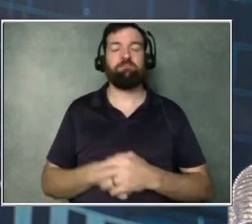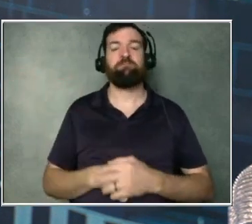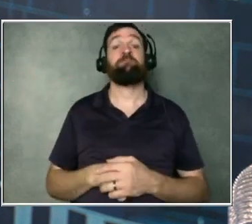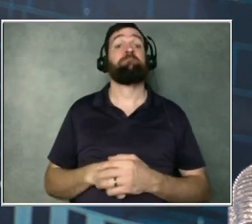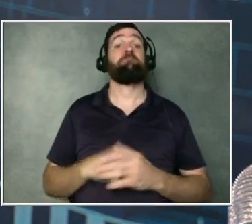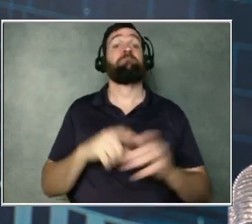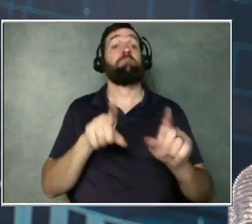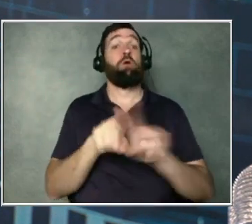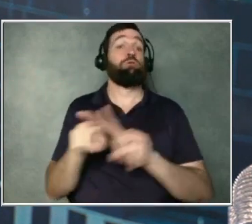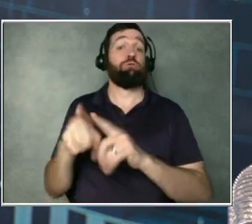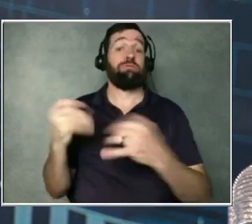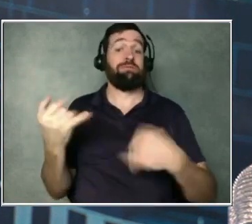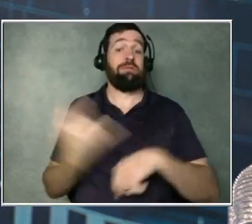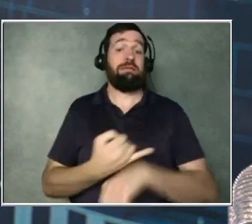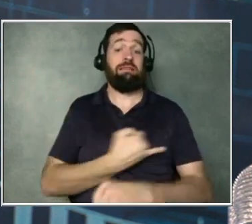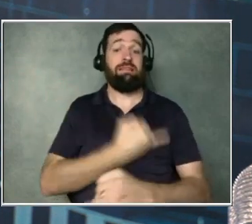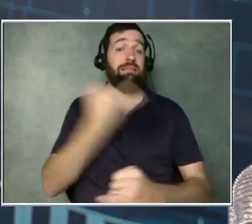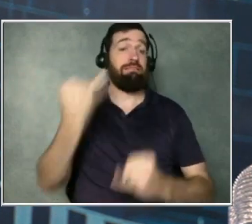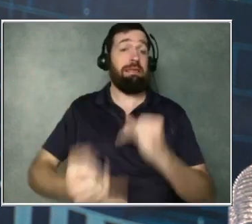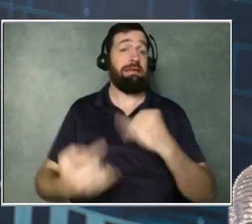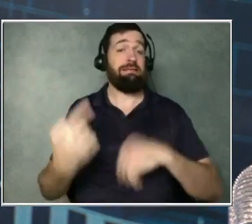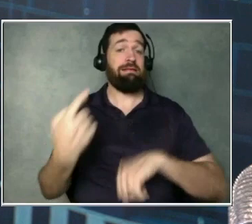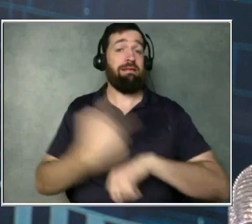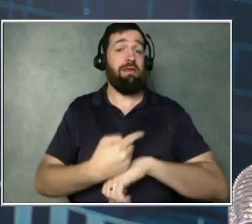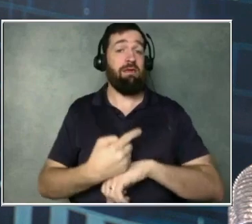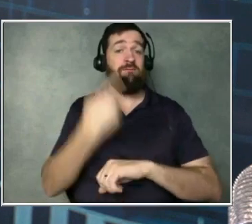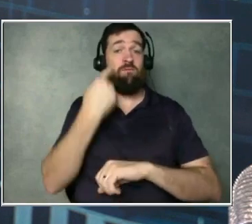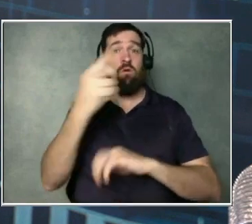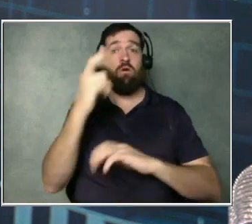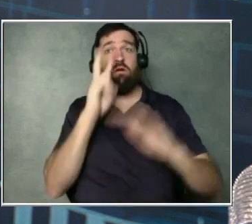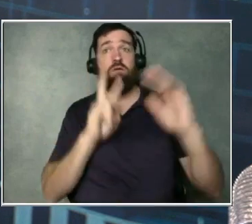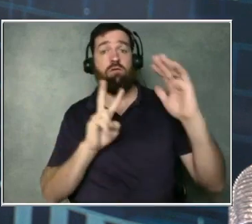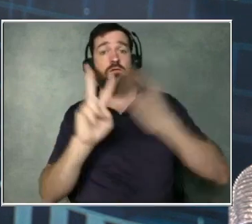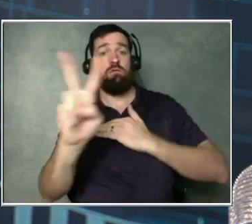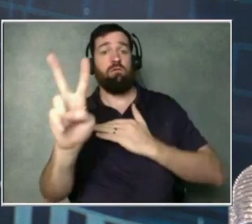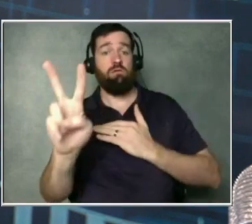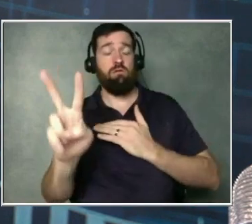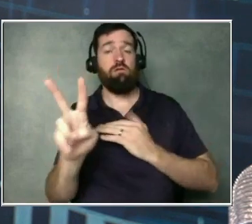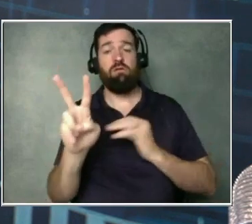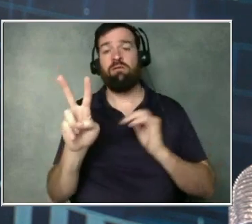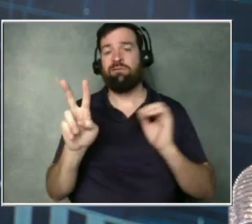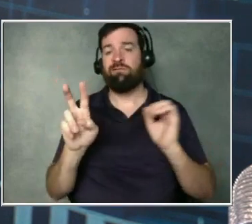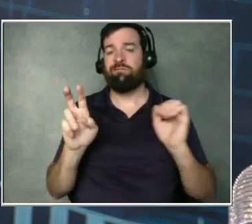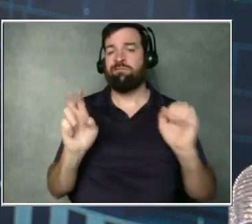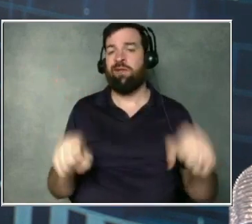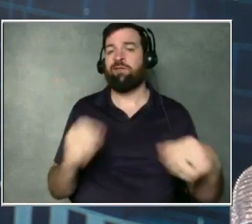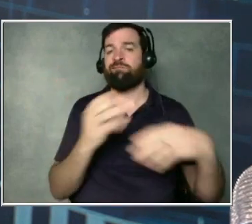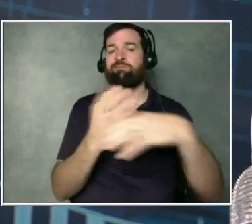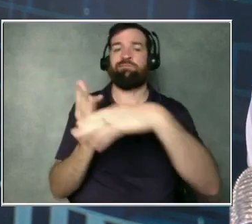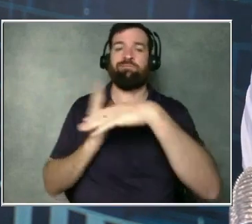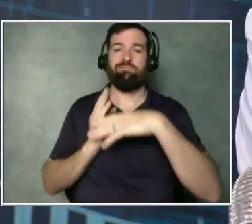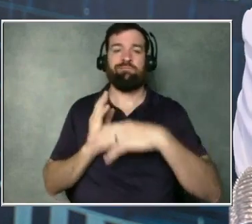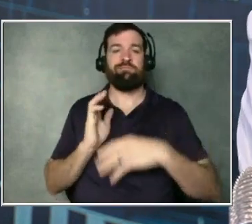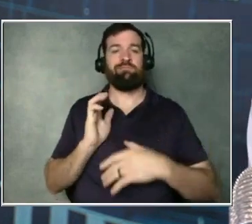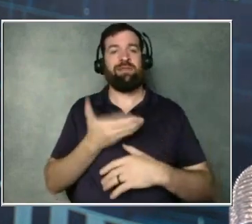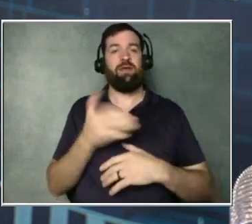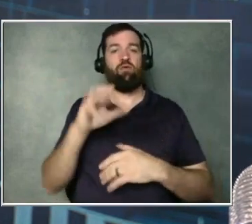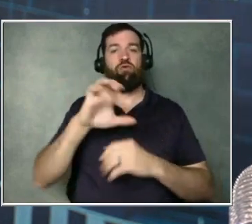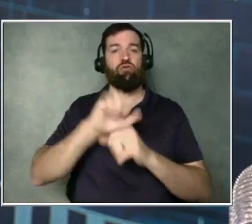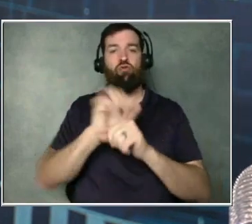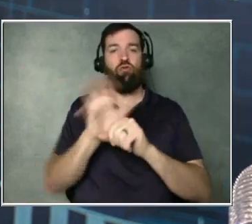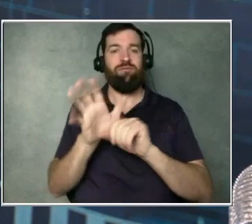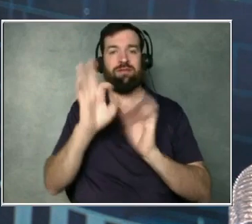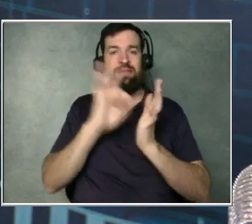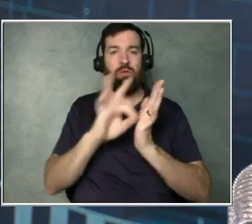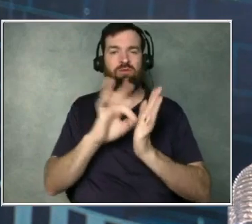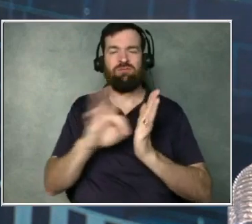last day for the foreseeable future that we're going to share the hospital systems or the health system's COVID count. We're going to